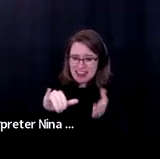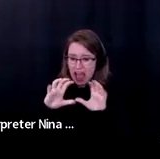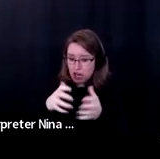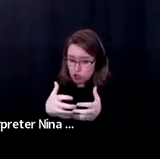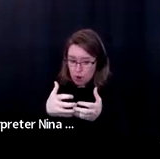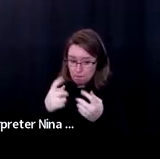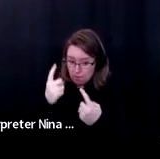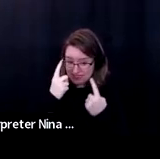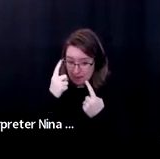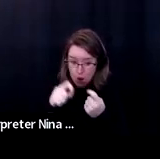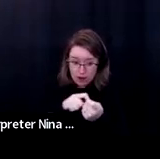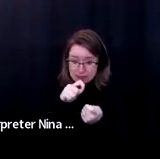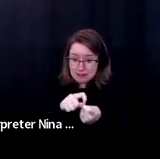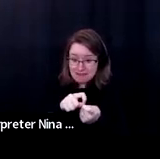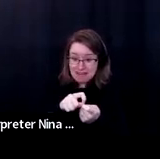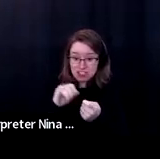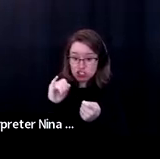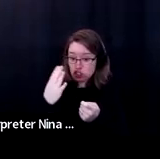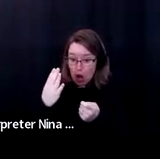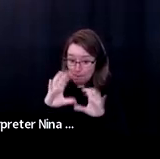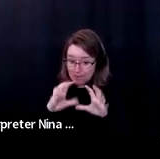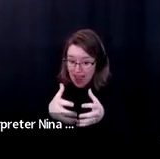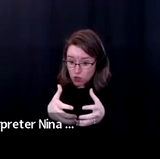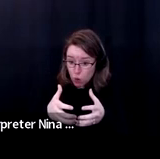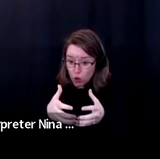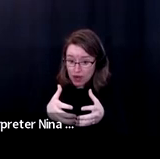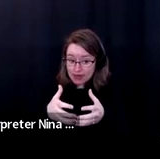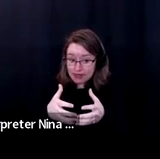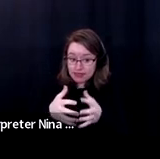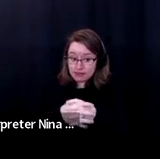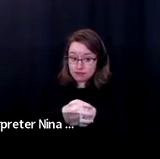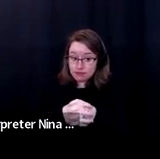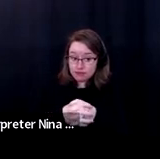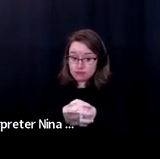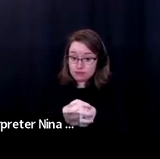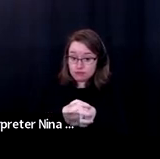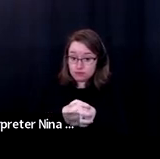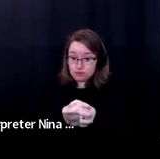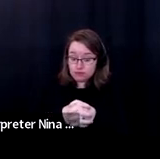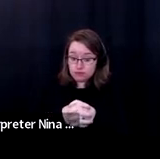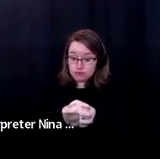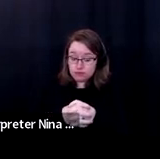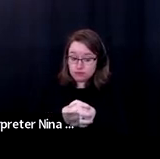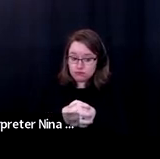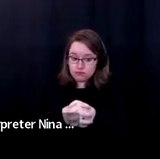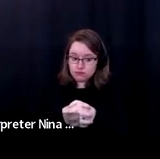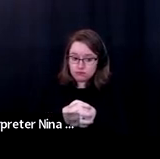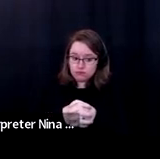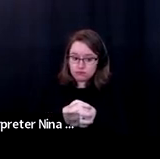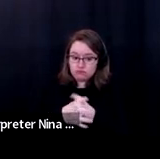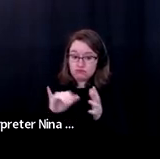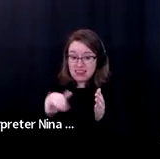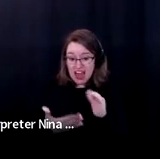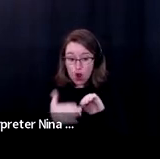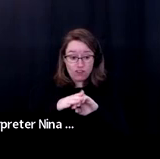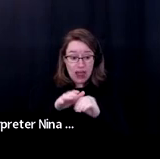about any particular job categories where we needed livable wage. Yeah, I'm wondering if it overlaps with our